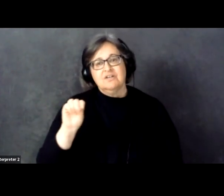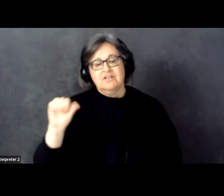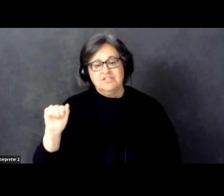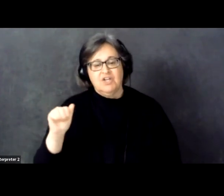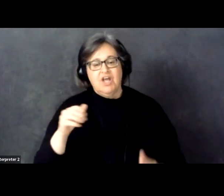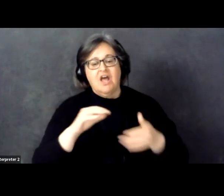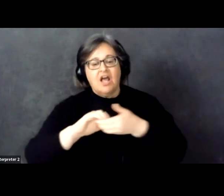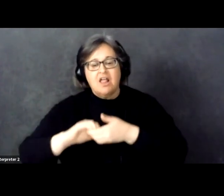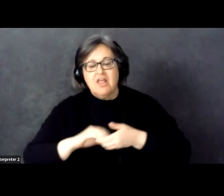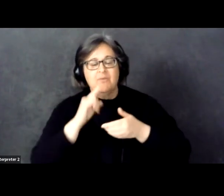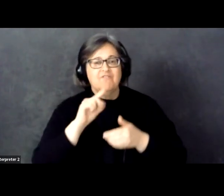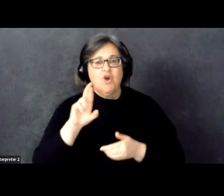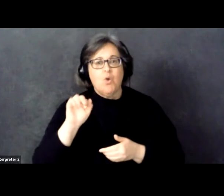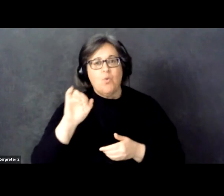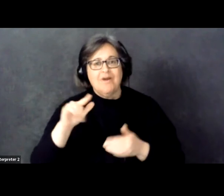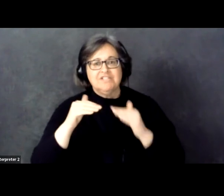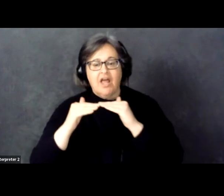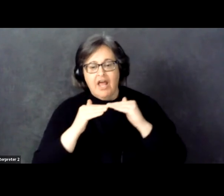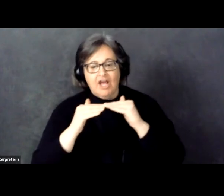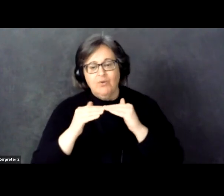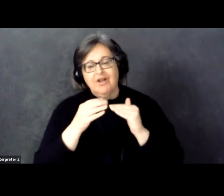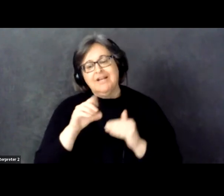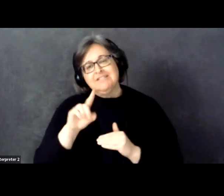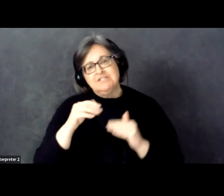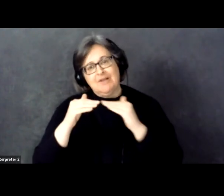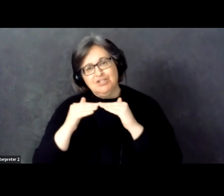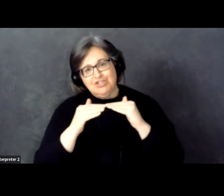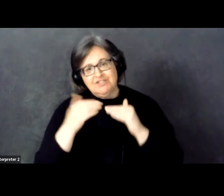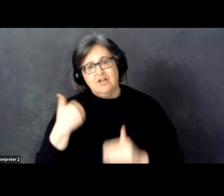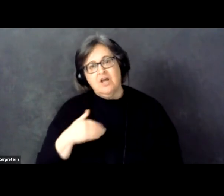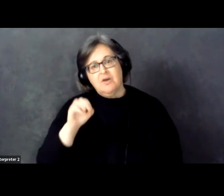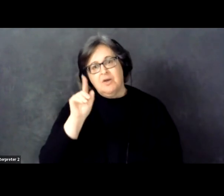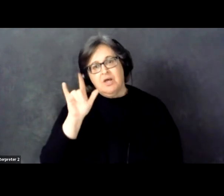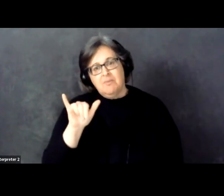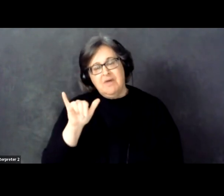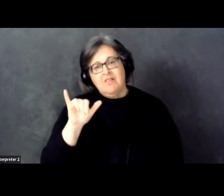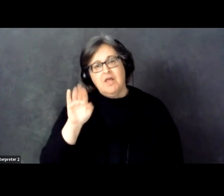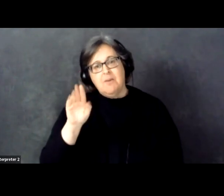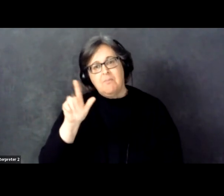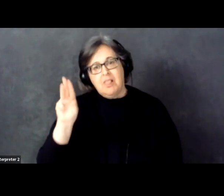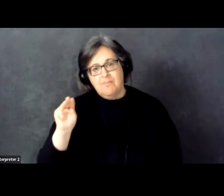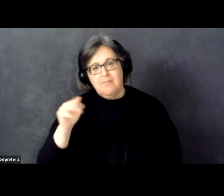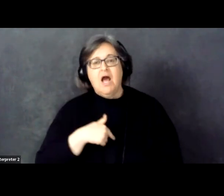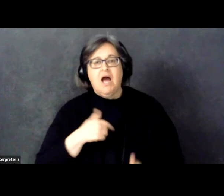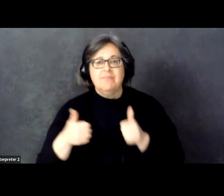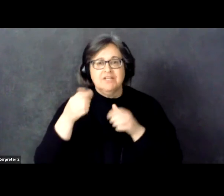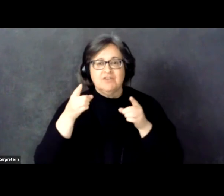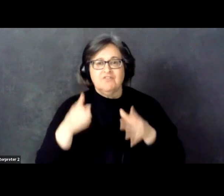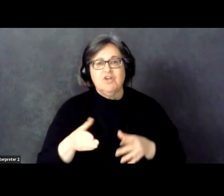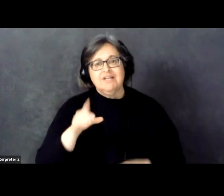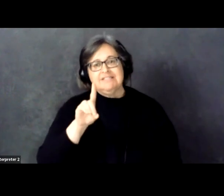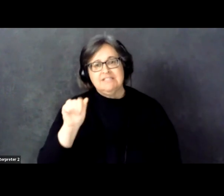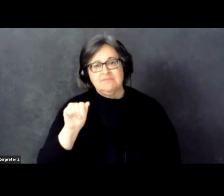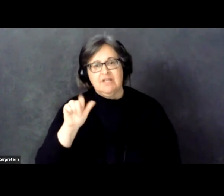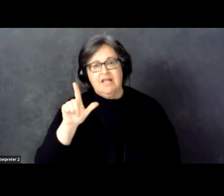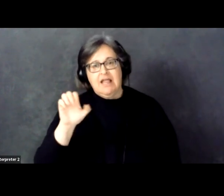and Disability Justice. This is Emily Blum speaking, and I'm the Executive Director of Disability Lead. My pronouns are she, her, and